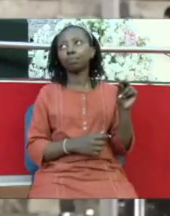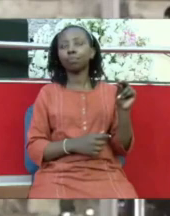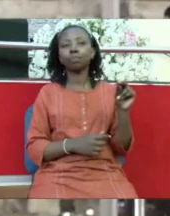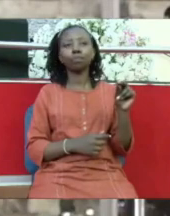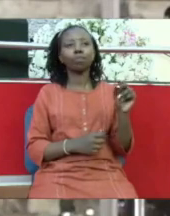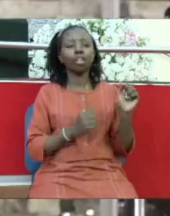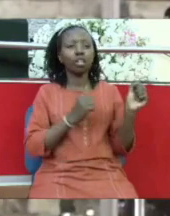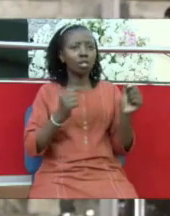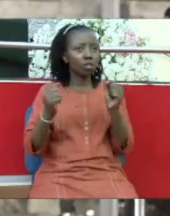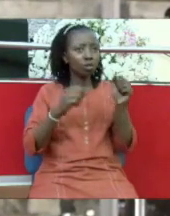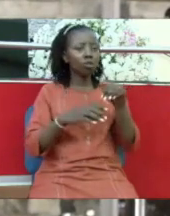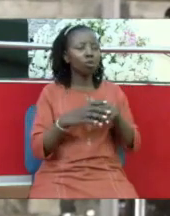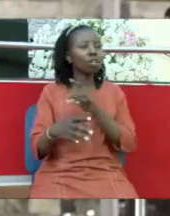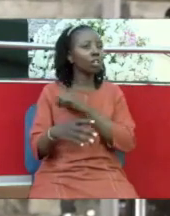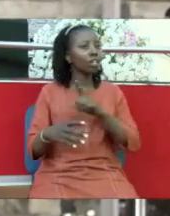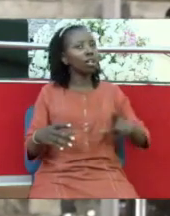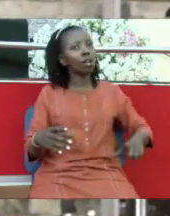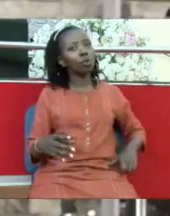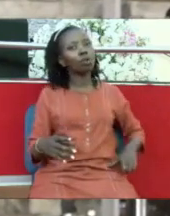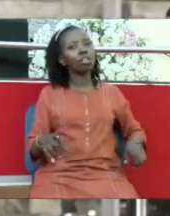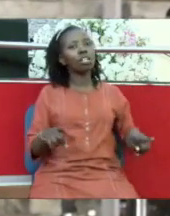Strong in the Lord and in the power of his might.